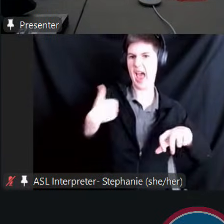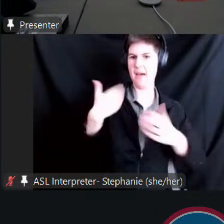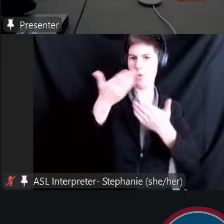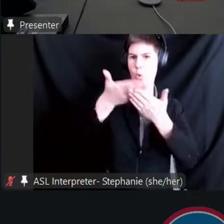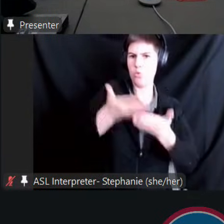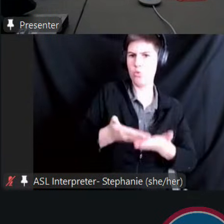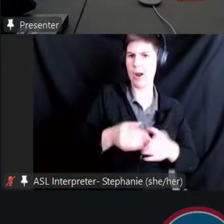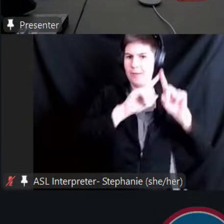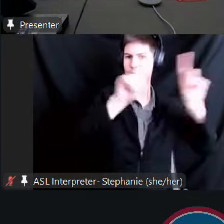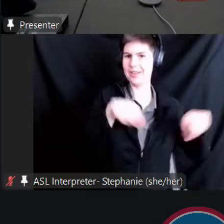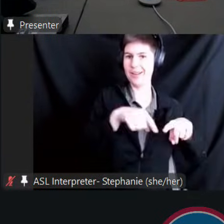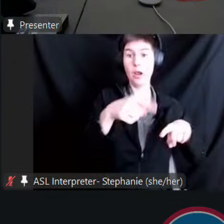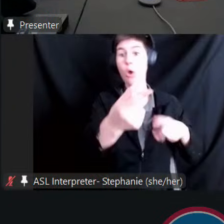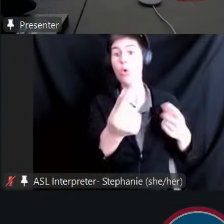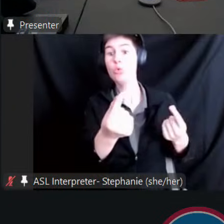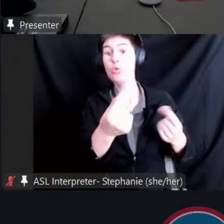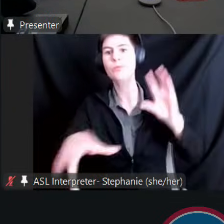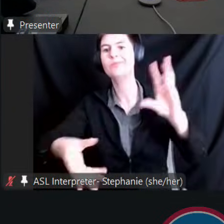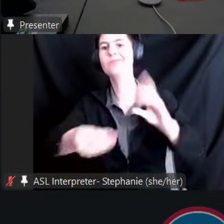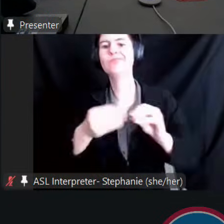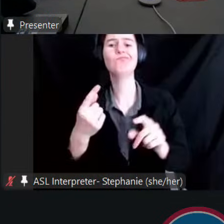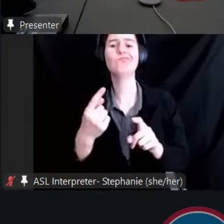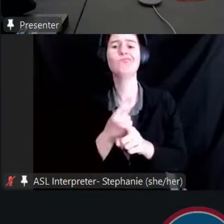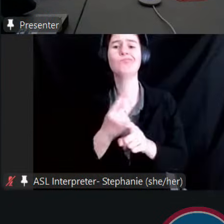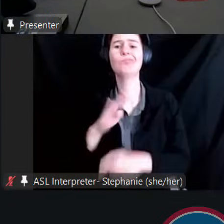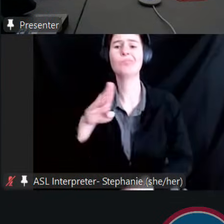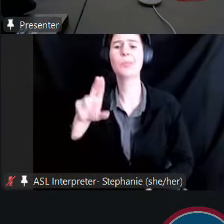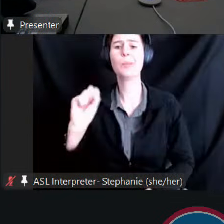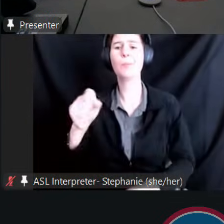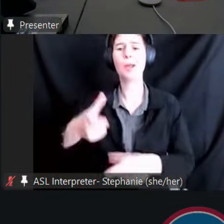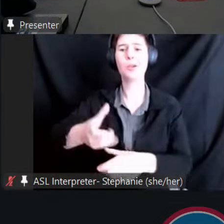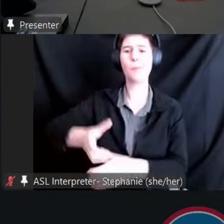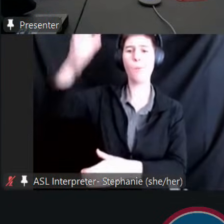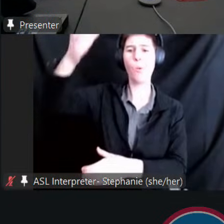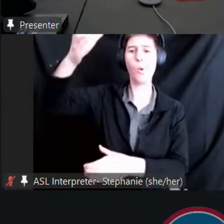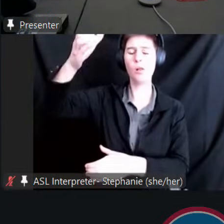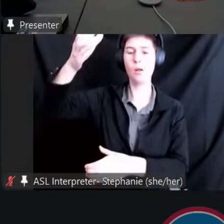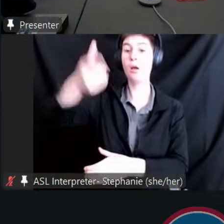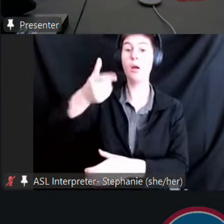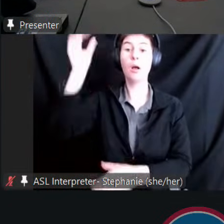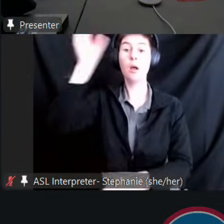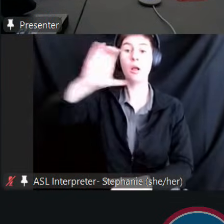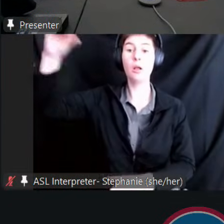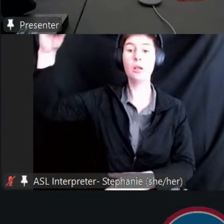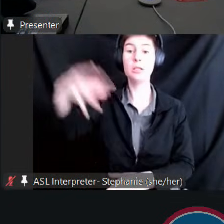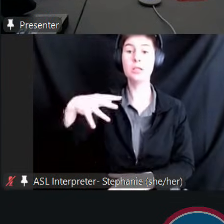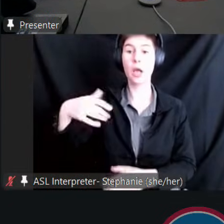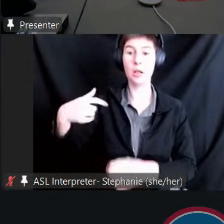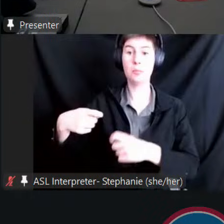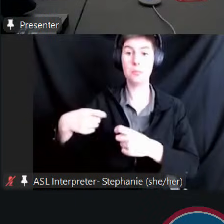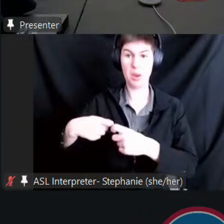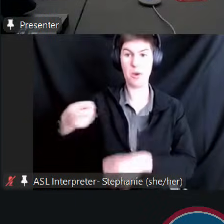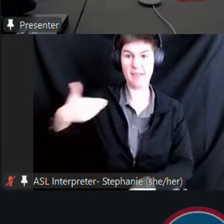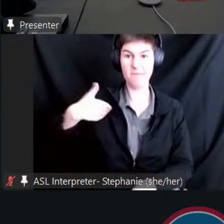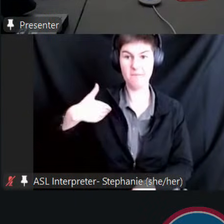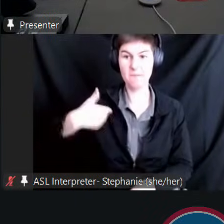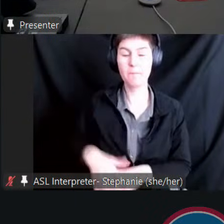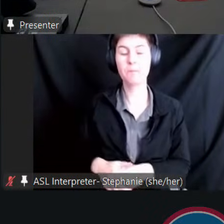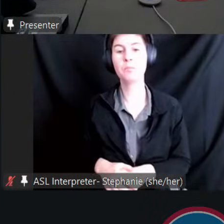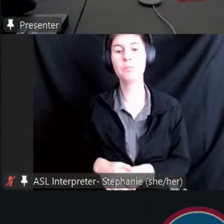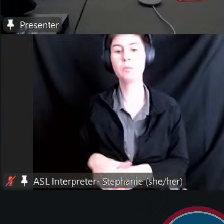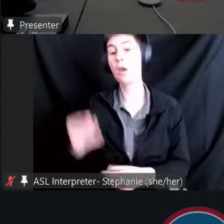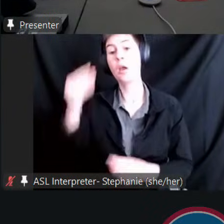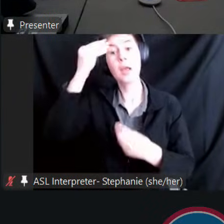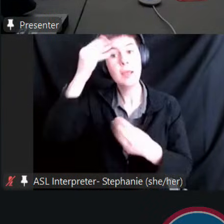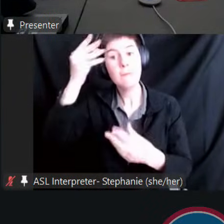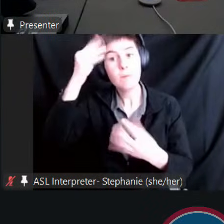to a regular bus stop sign pole. They're solar powered. And along with this information also has a push